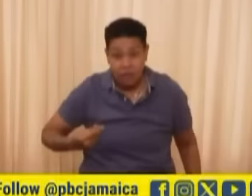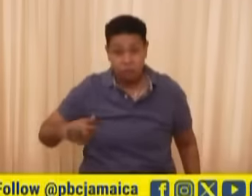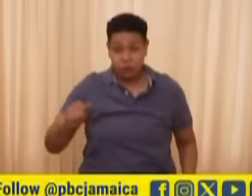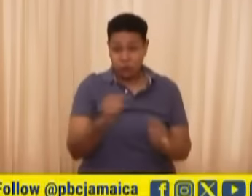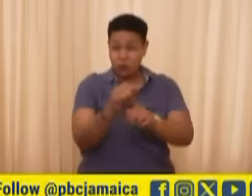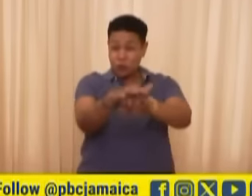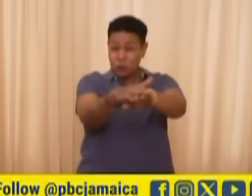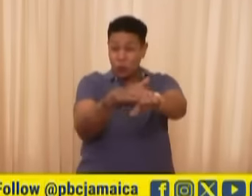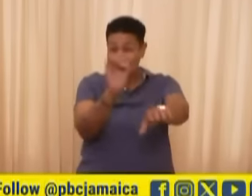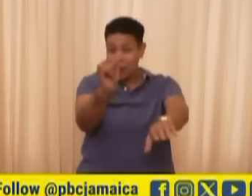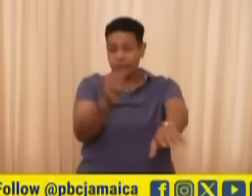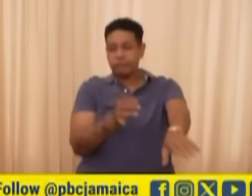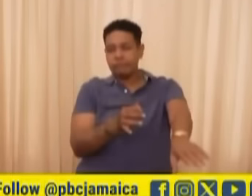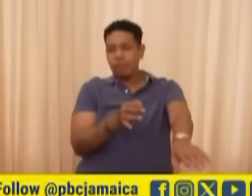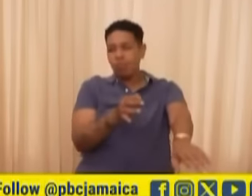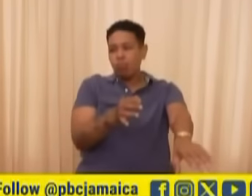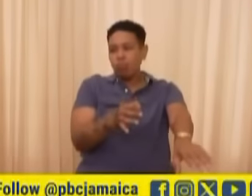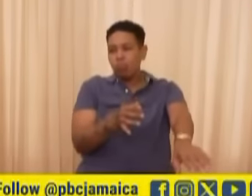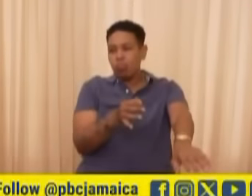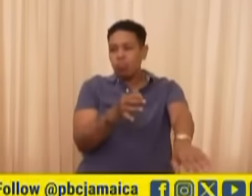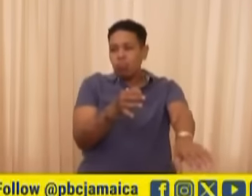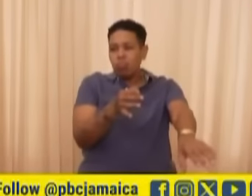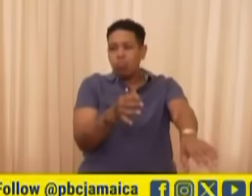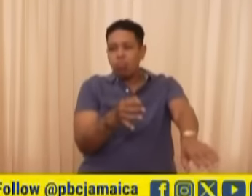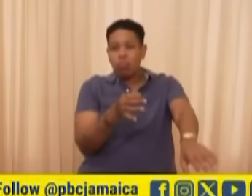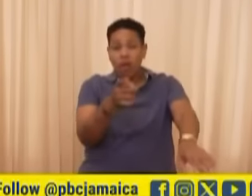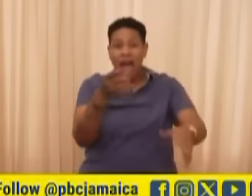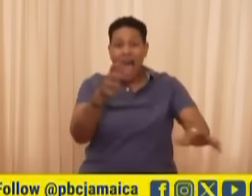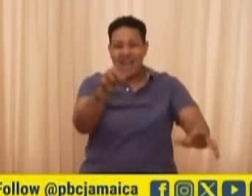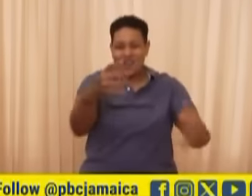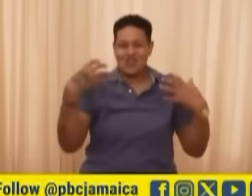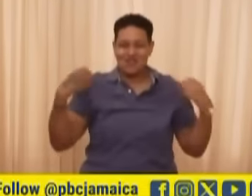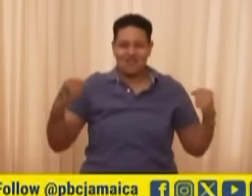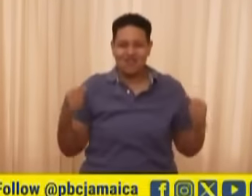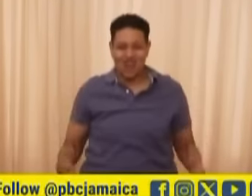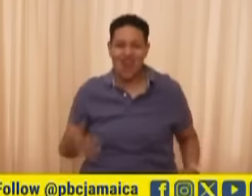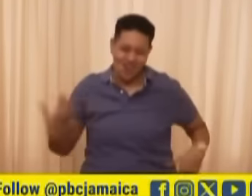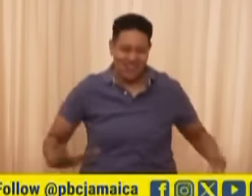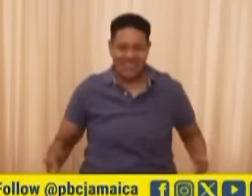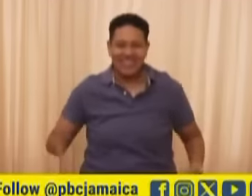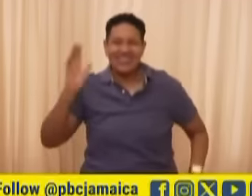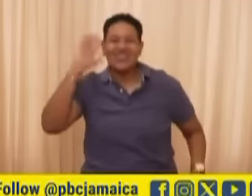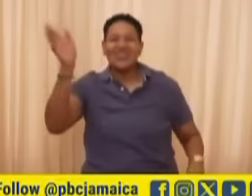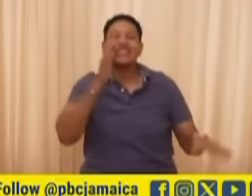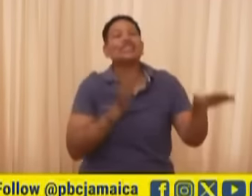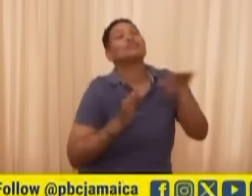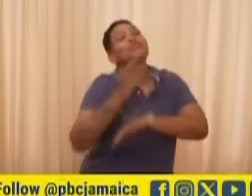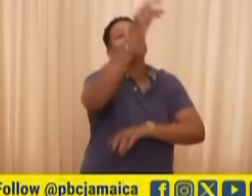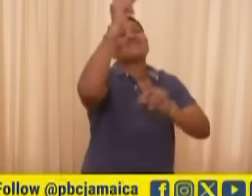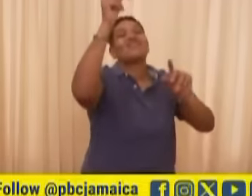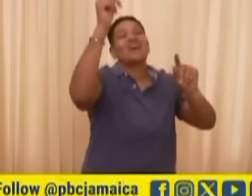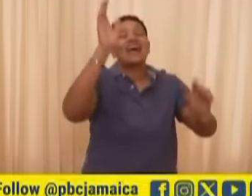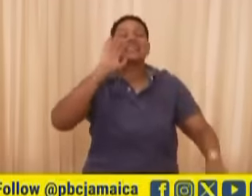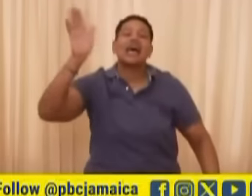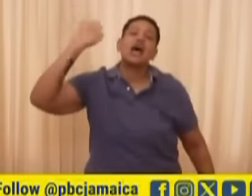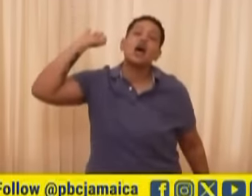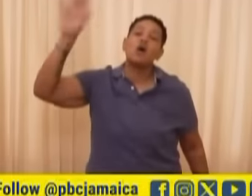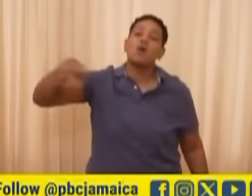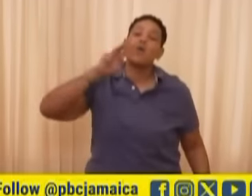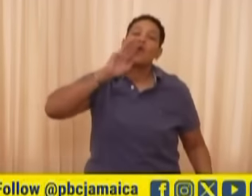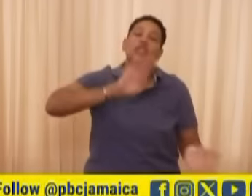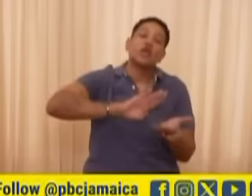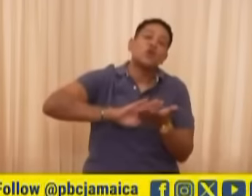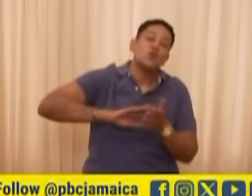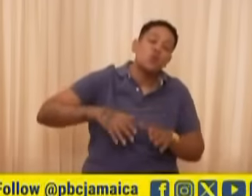of the system, it doesn't allow you to recover. It's not like it's going to just move off and then gradually the water runs